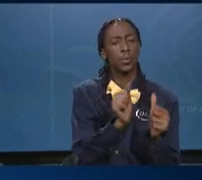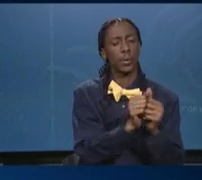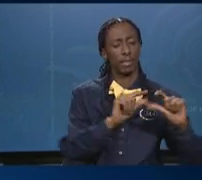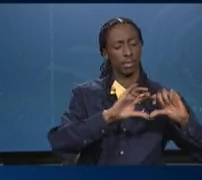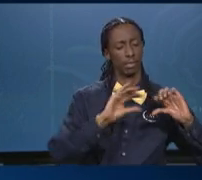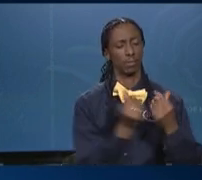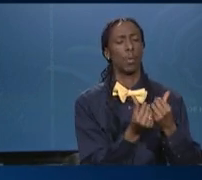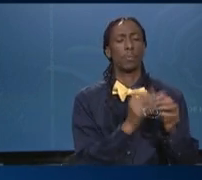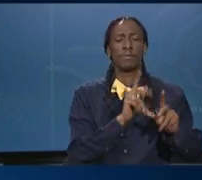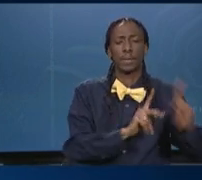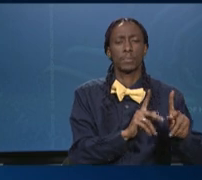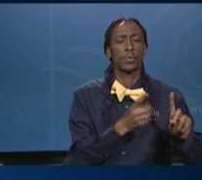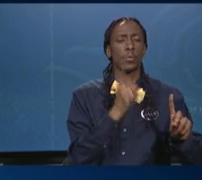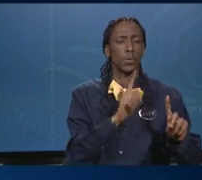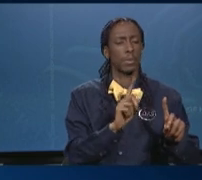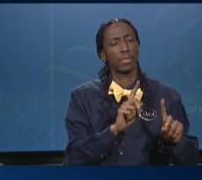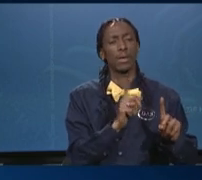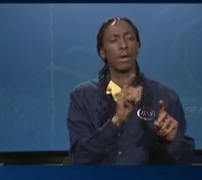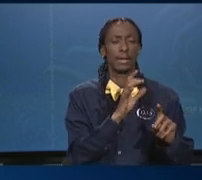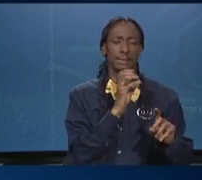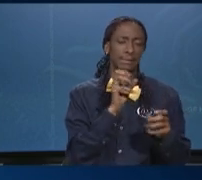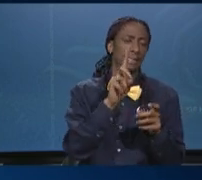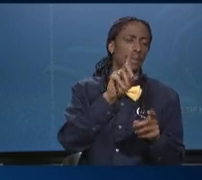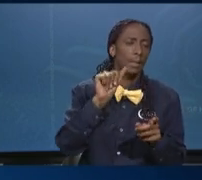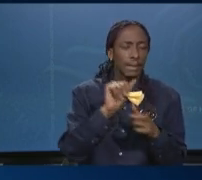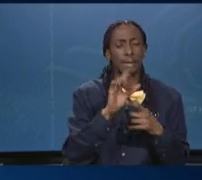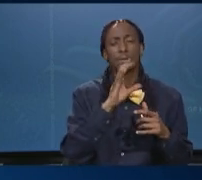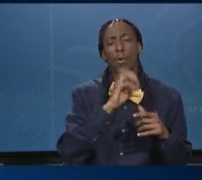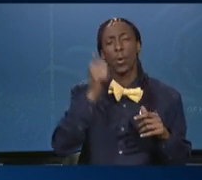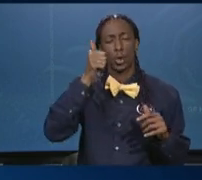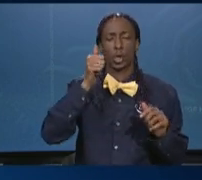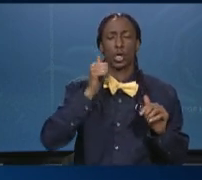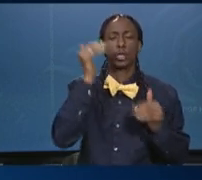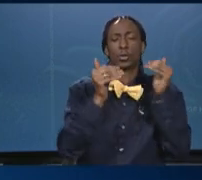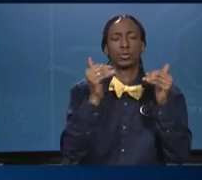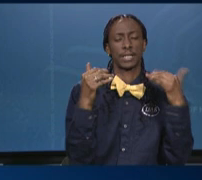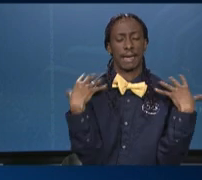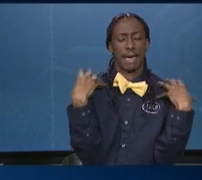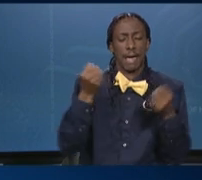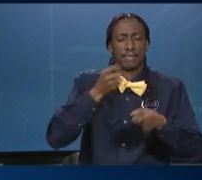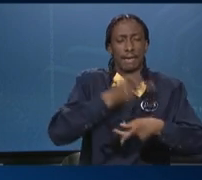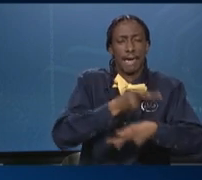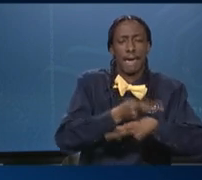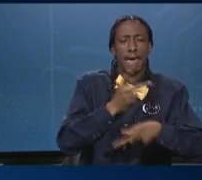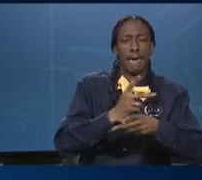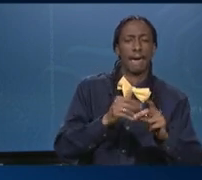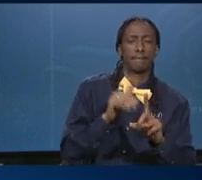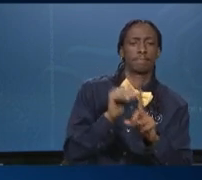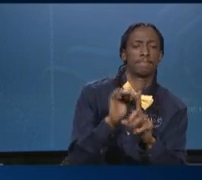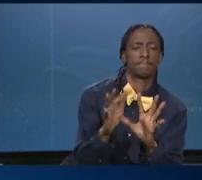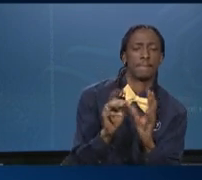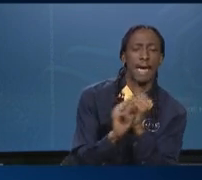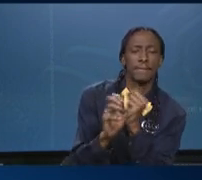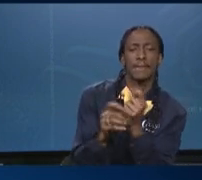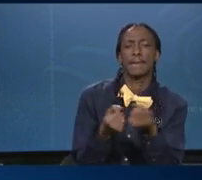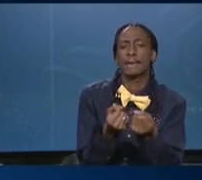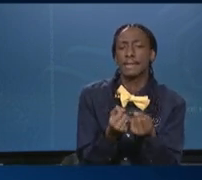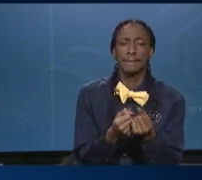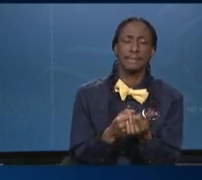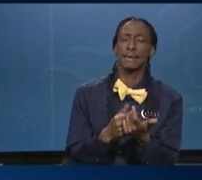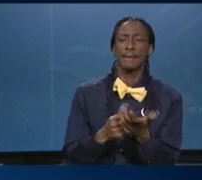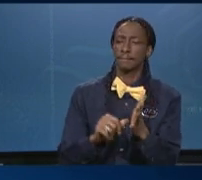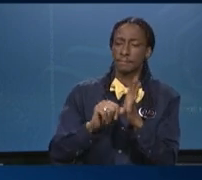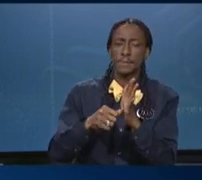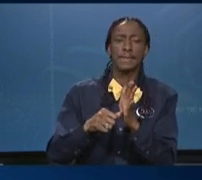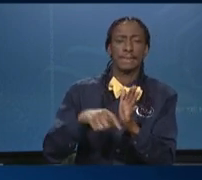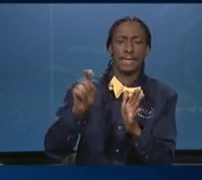people with disabilities, older adults, healthcare advocates, to illustrate to Congress the need and role of the ACA in protecting people with